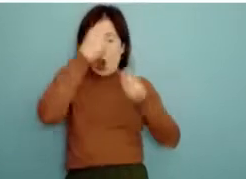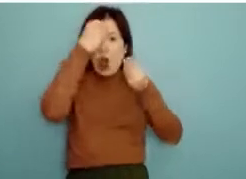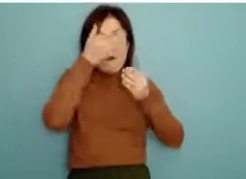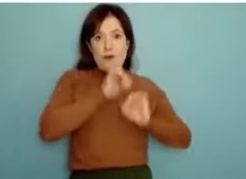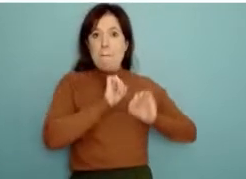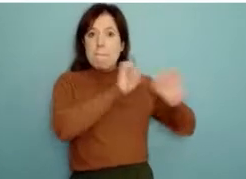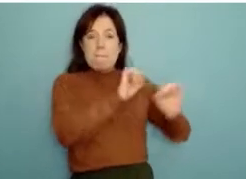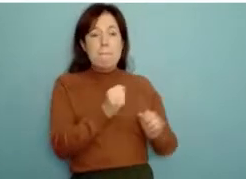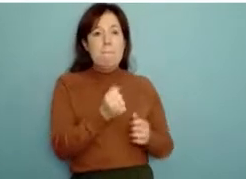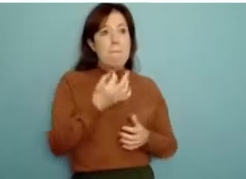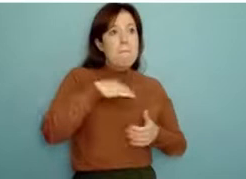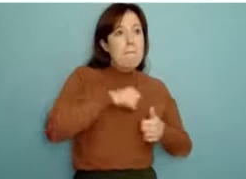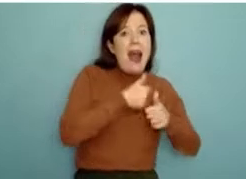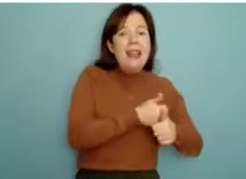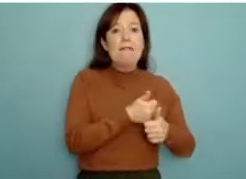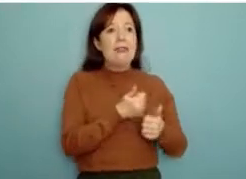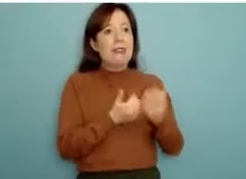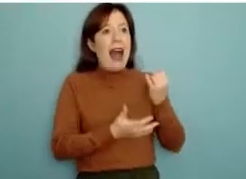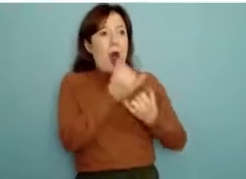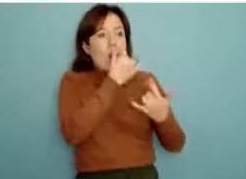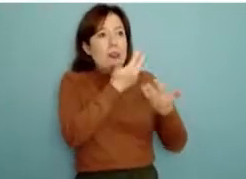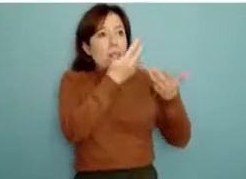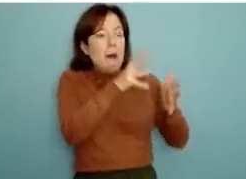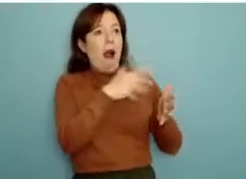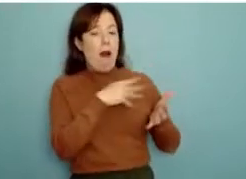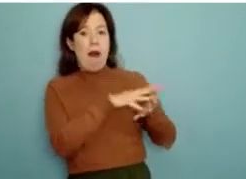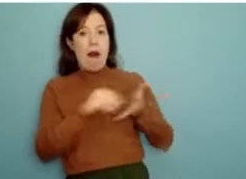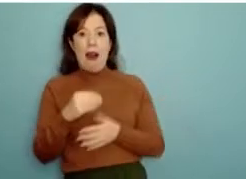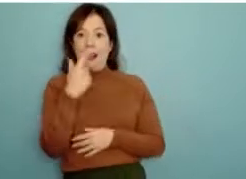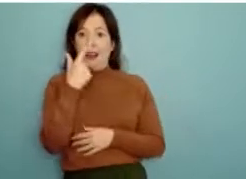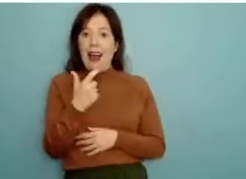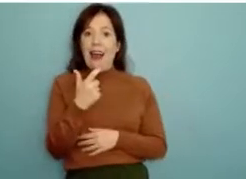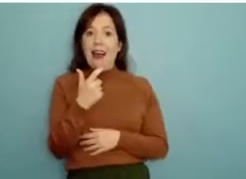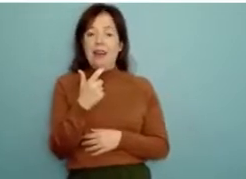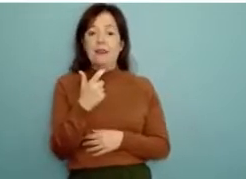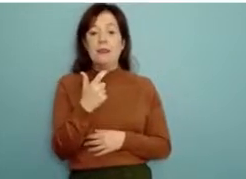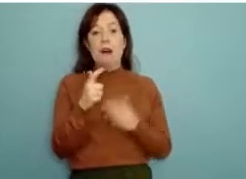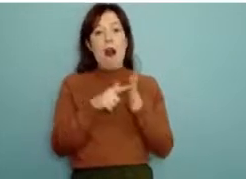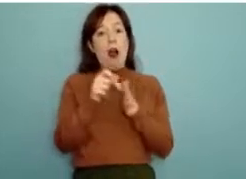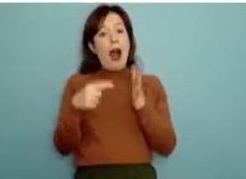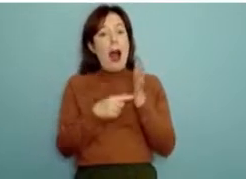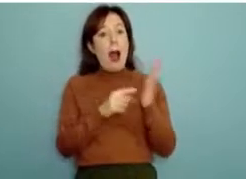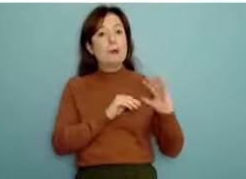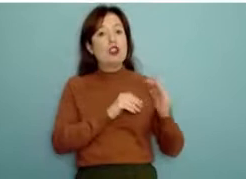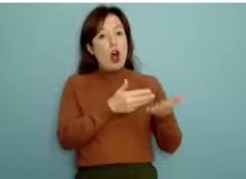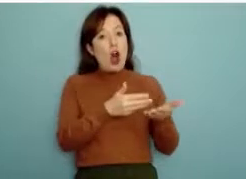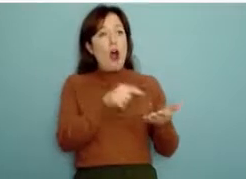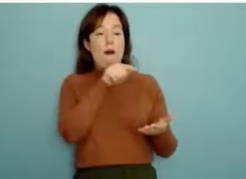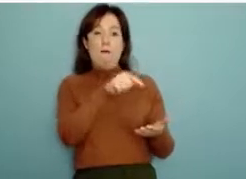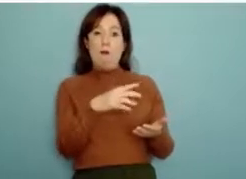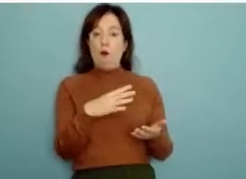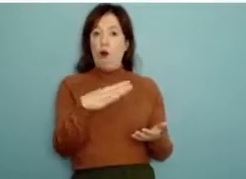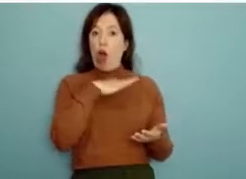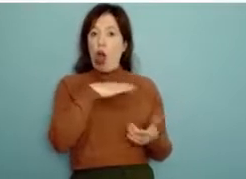and the obstacles of implementing outcome measures. And actually, I would say that IAP services seem actually much further ahead, really,